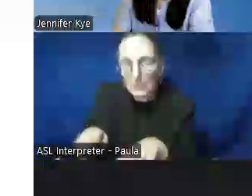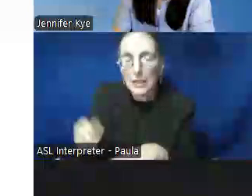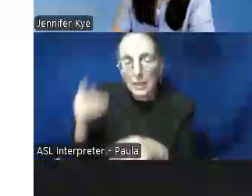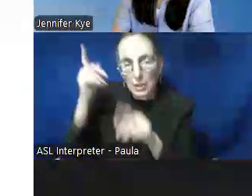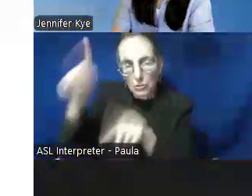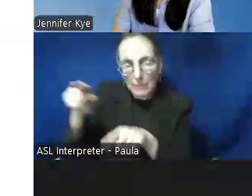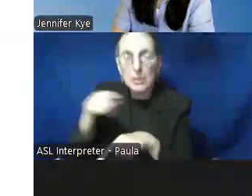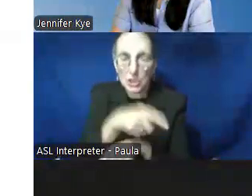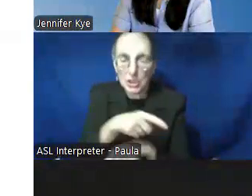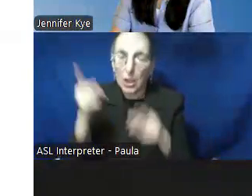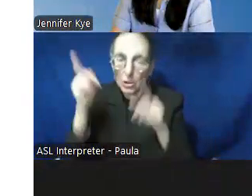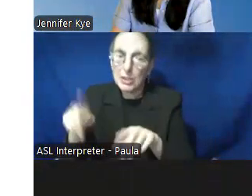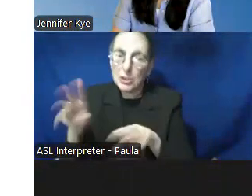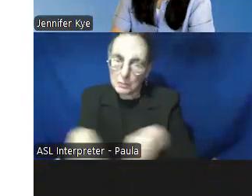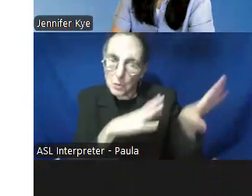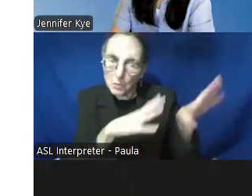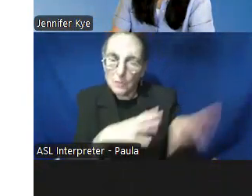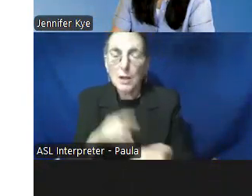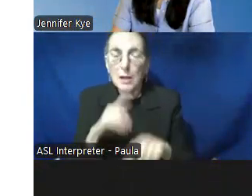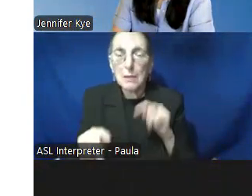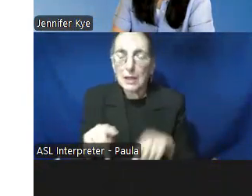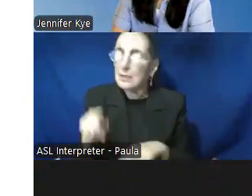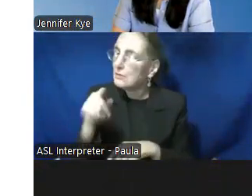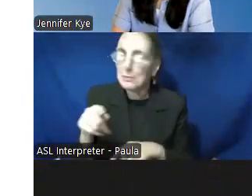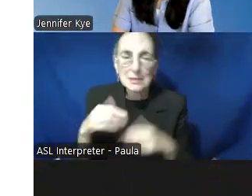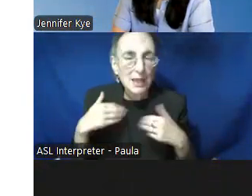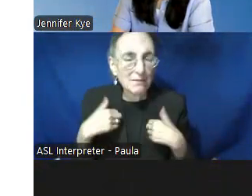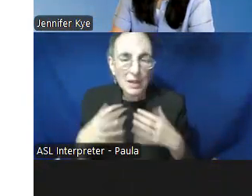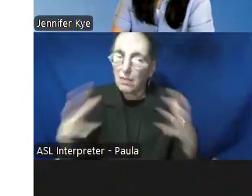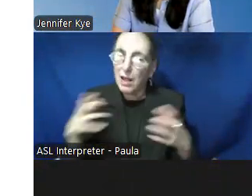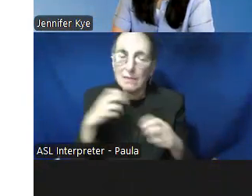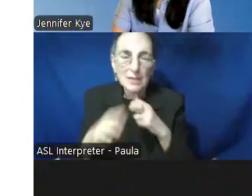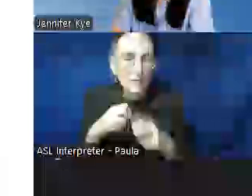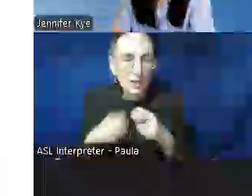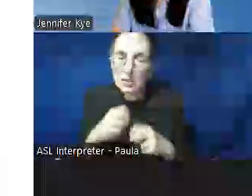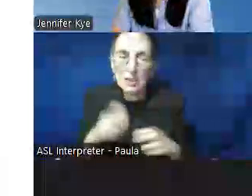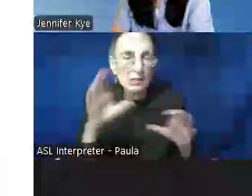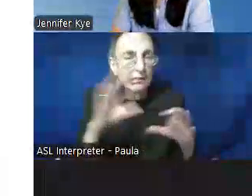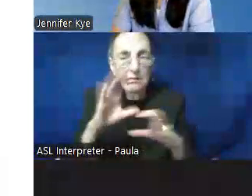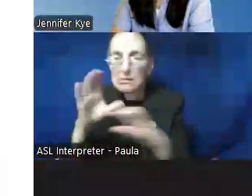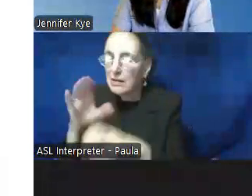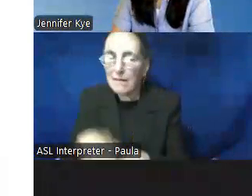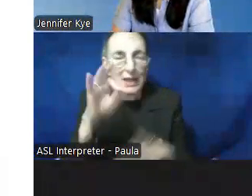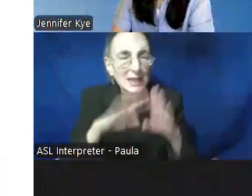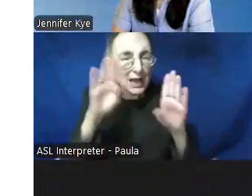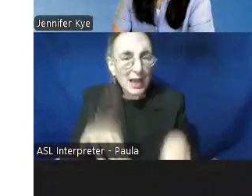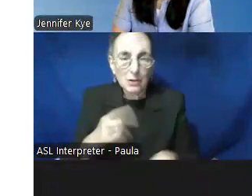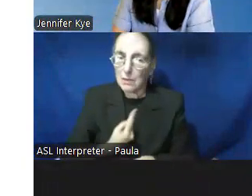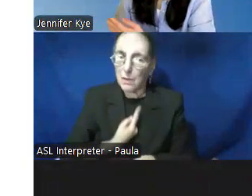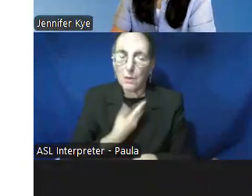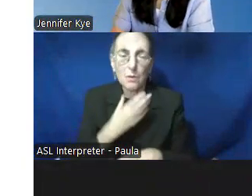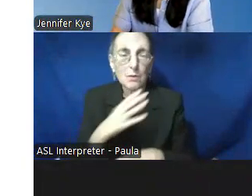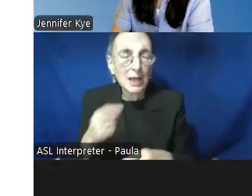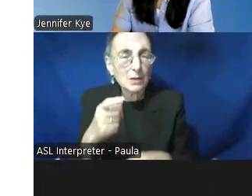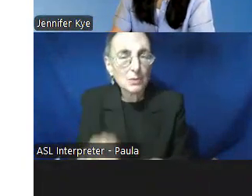move out. But she was having a lot of difficulty finding housing on her own and was giving me